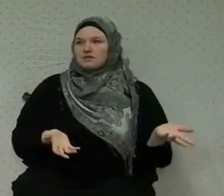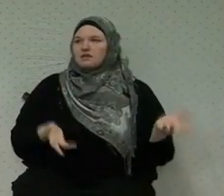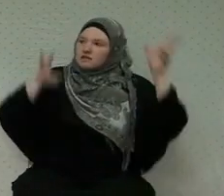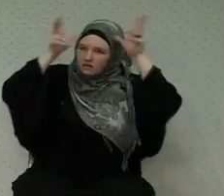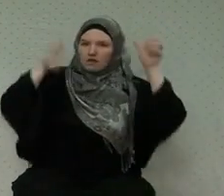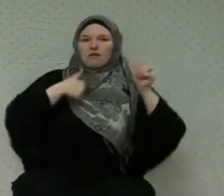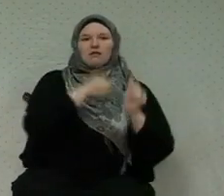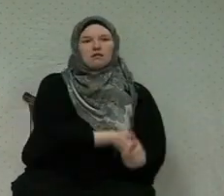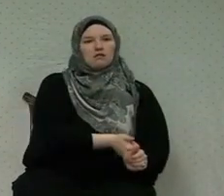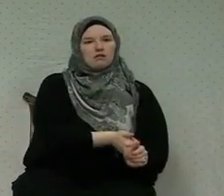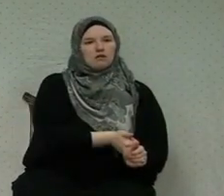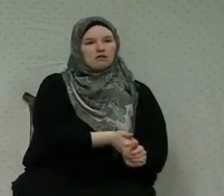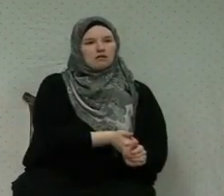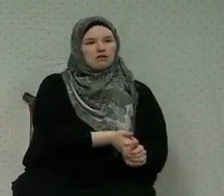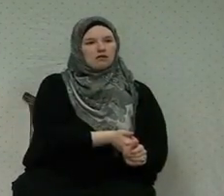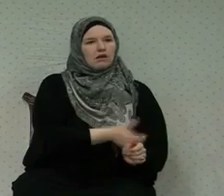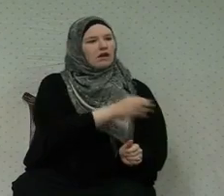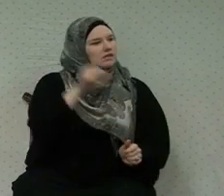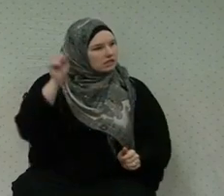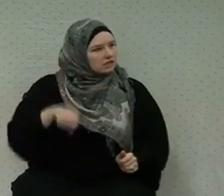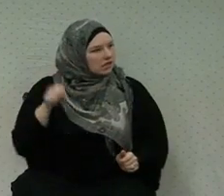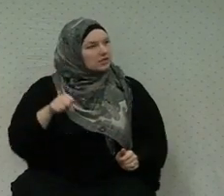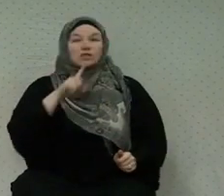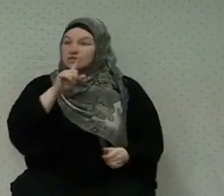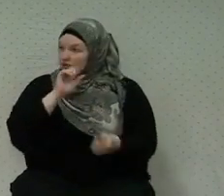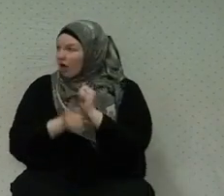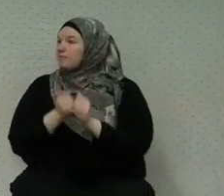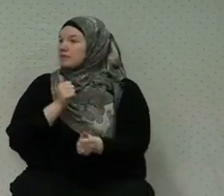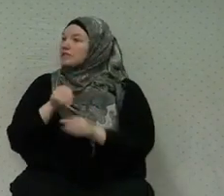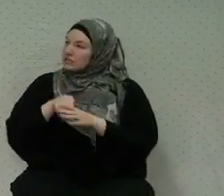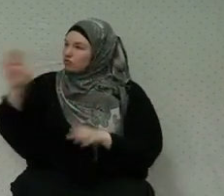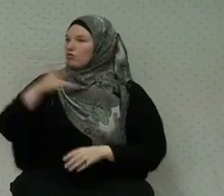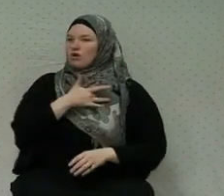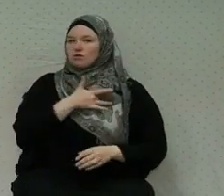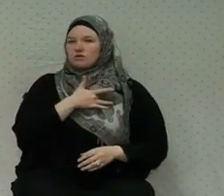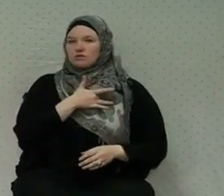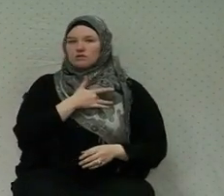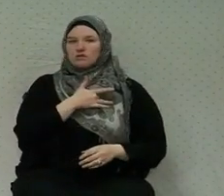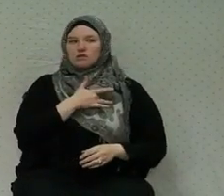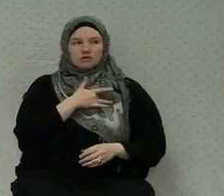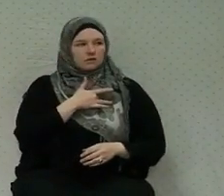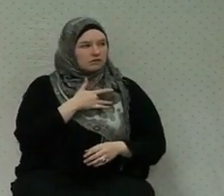obey. And yes, there is a competition on your heart